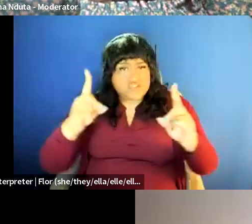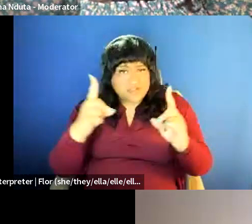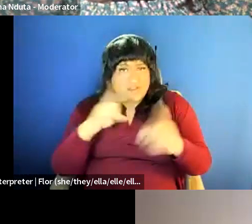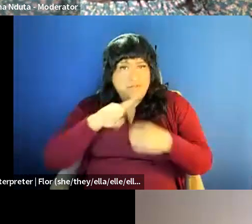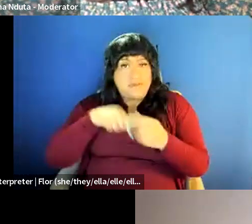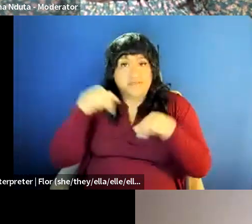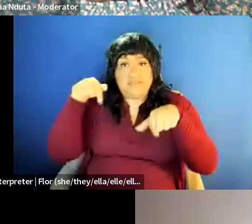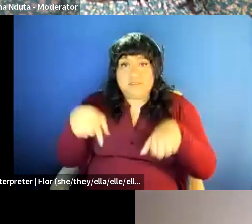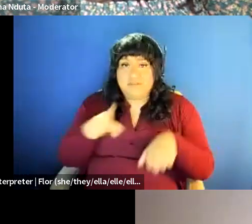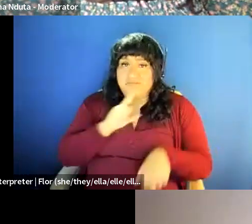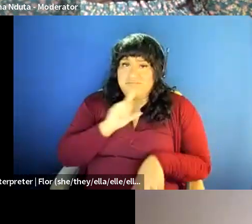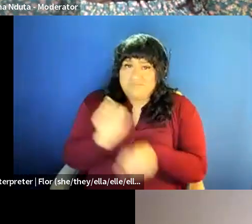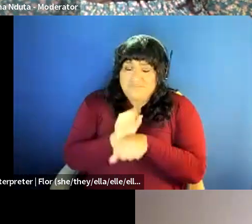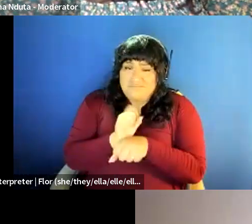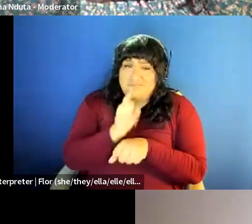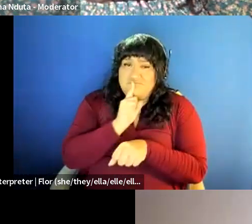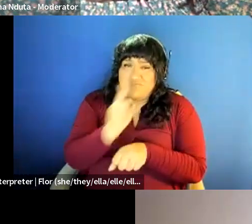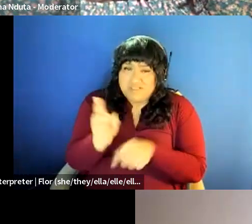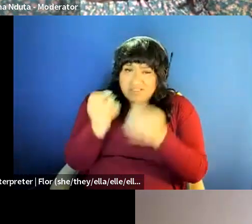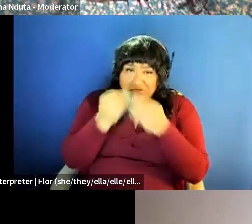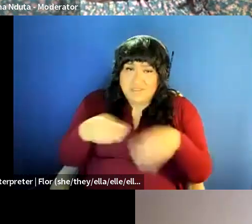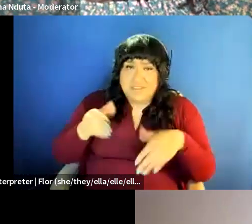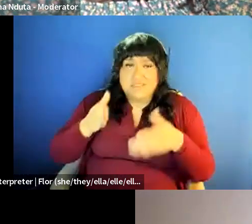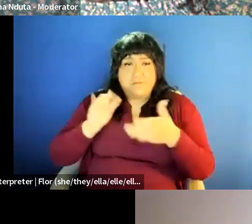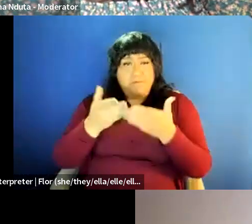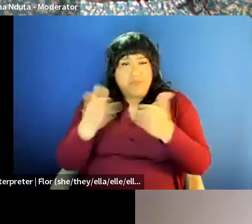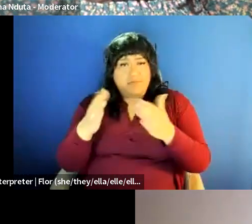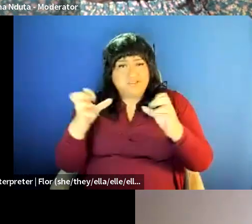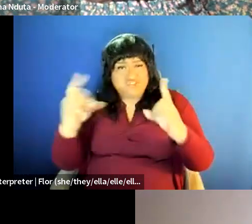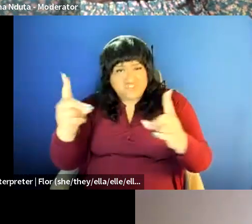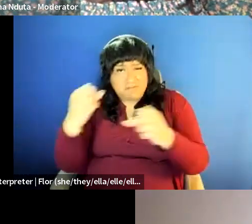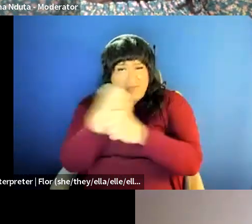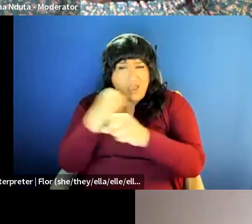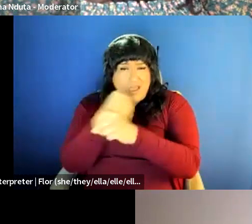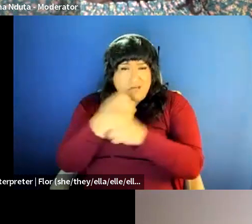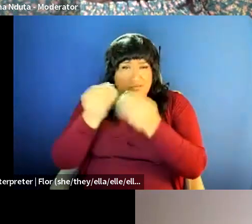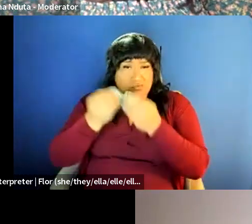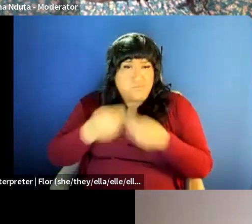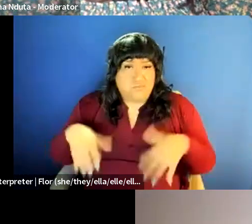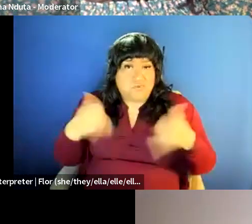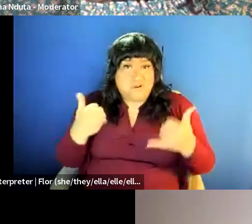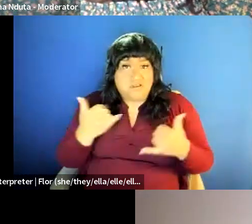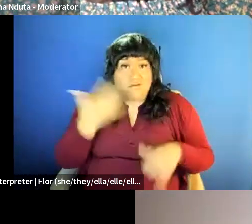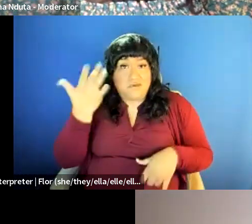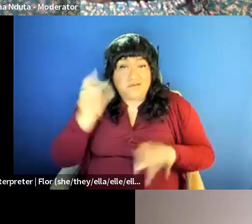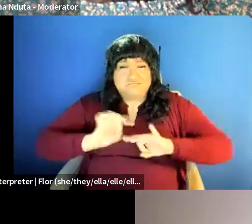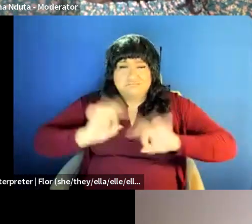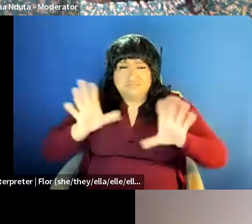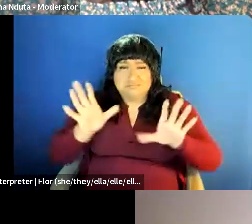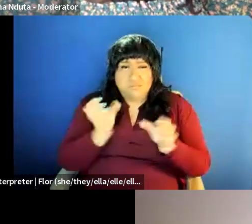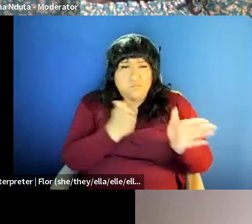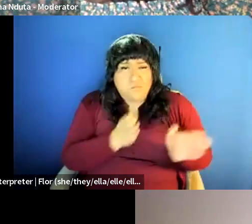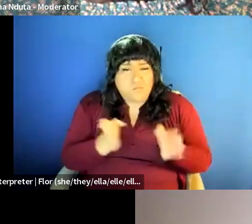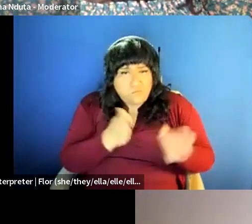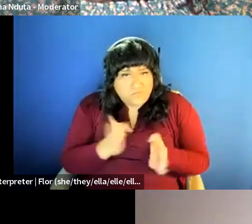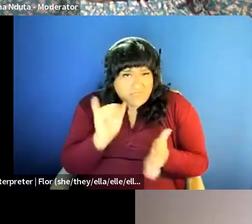are really losing the public education battle and the lobbying battle right now because we're terribly poorly organized. So that's